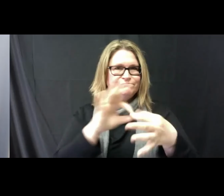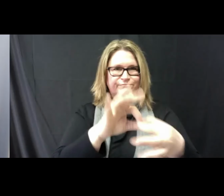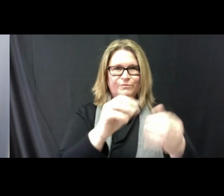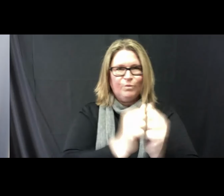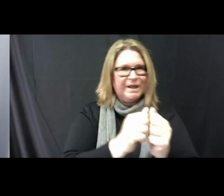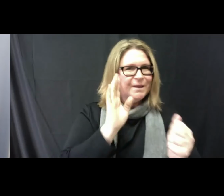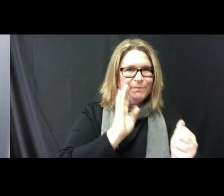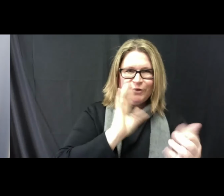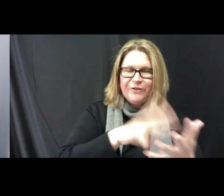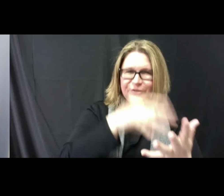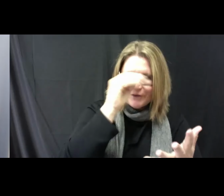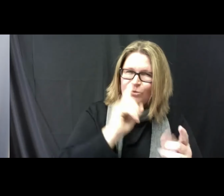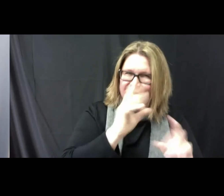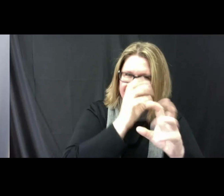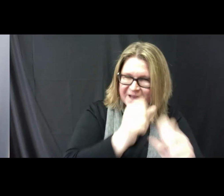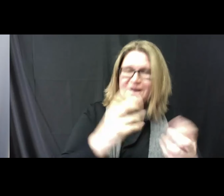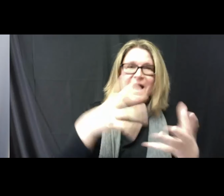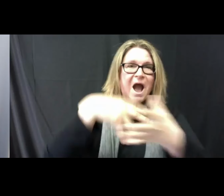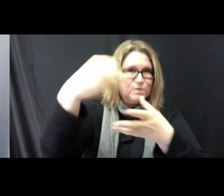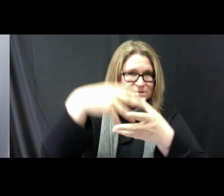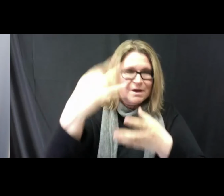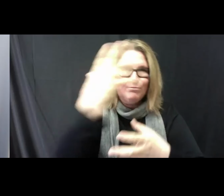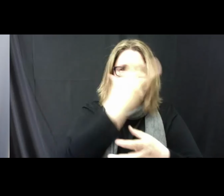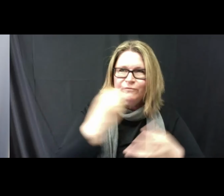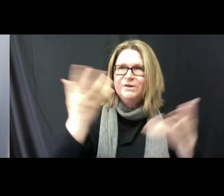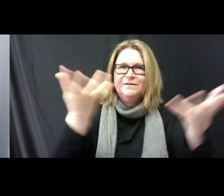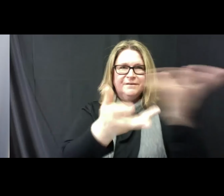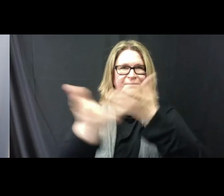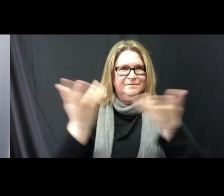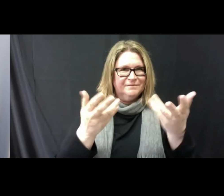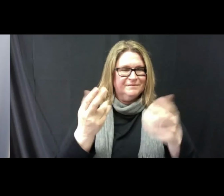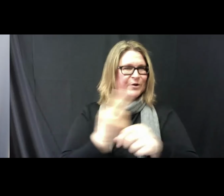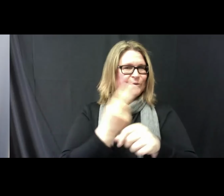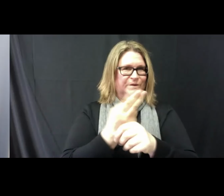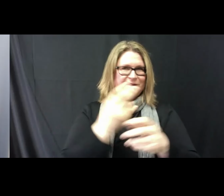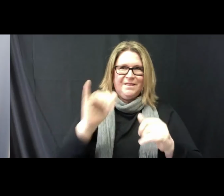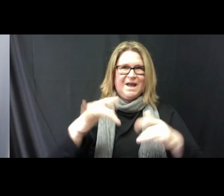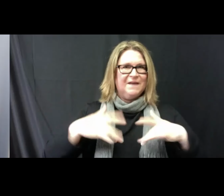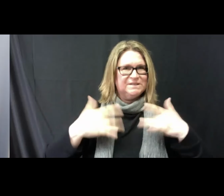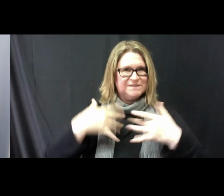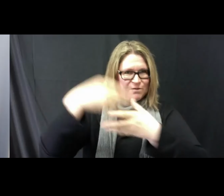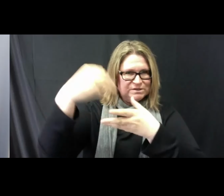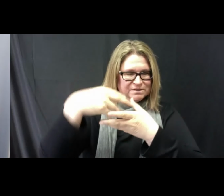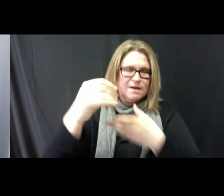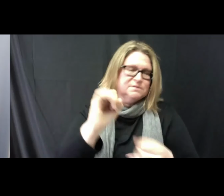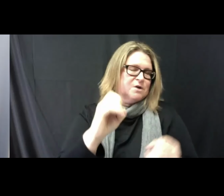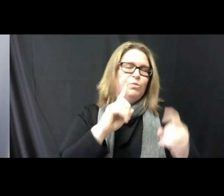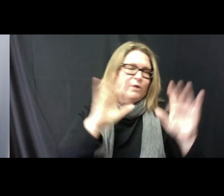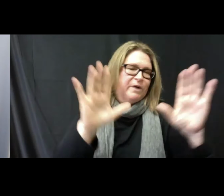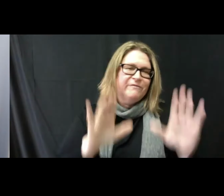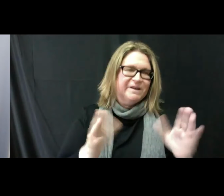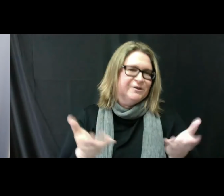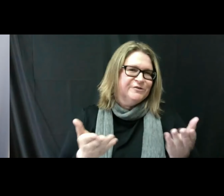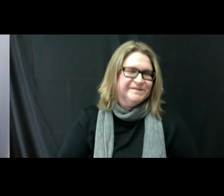they want to be able to learn about hops and growing and making their own beer and